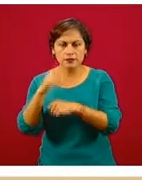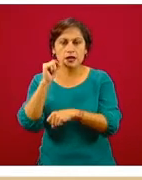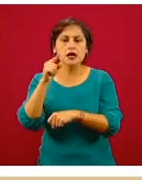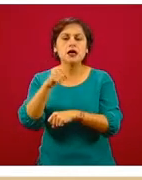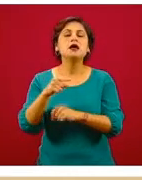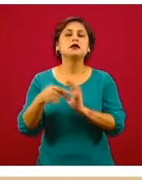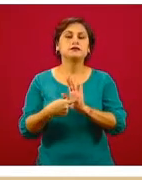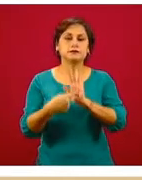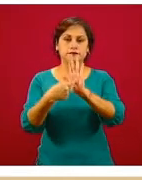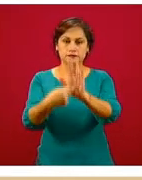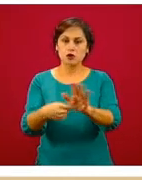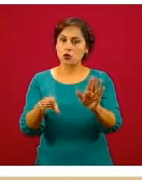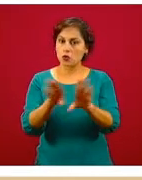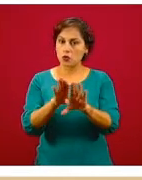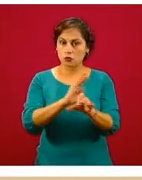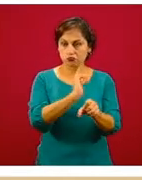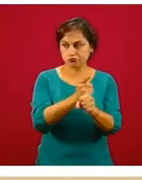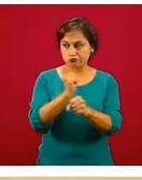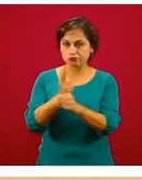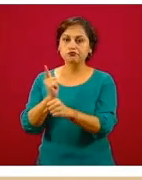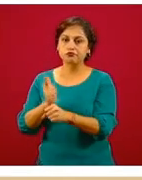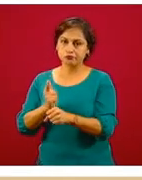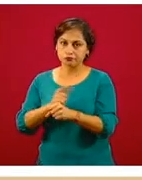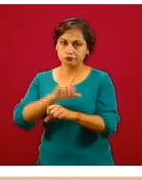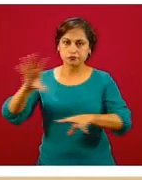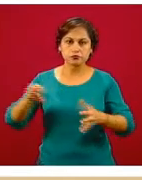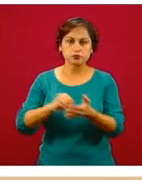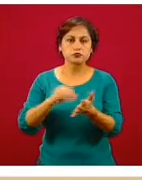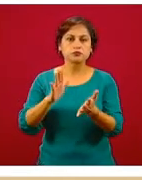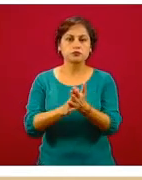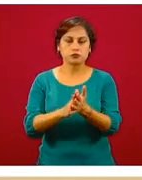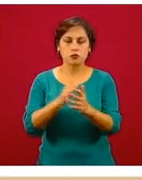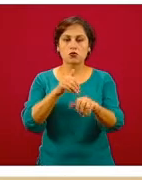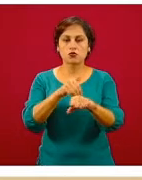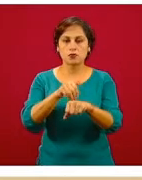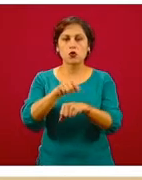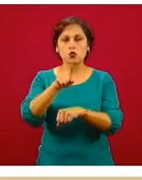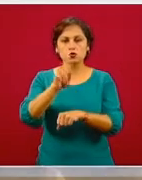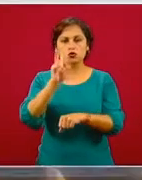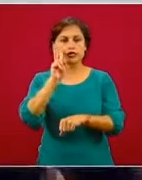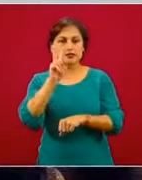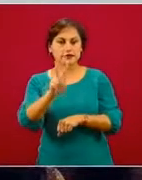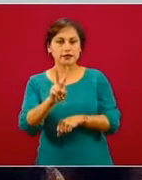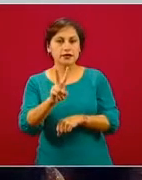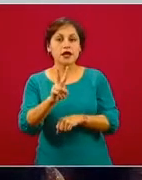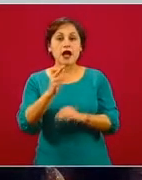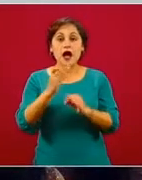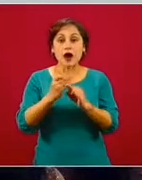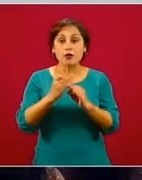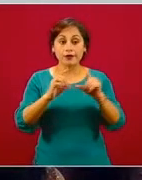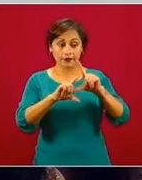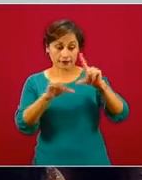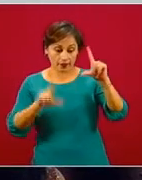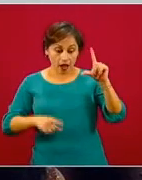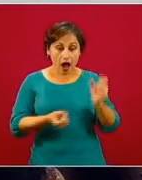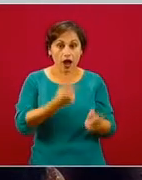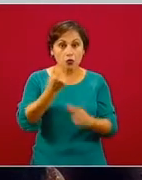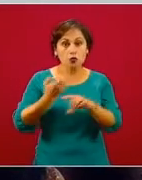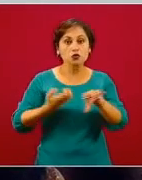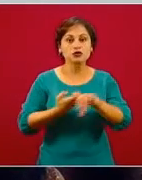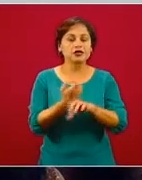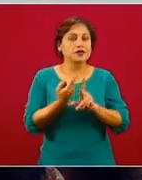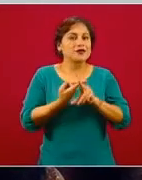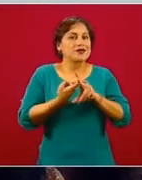day after, showing some of the predictions and the cases identified. And so we will be able to see